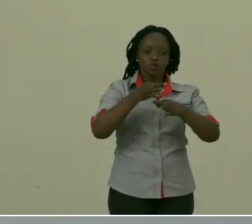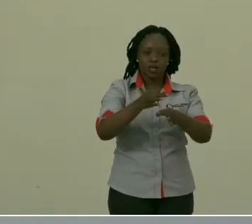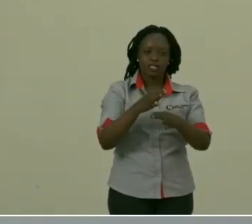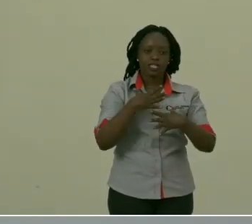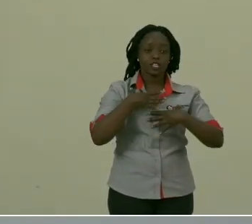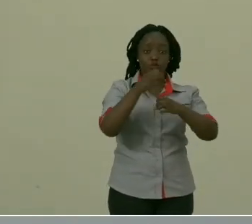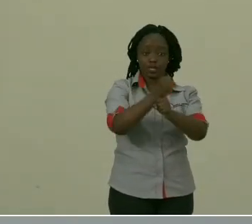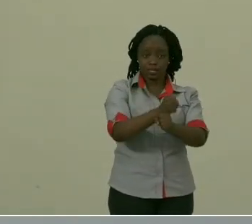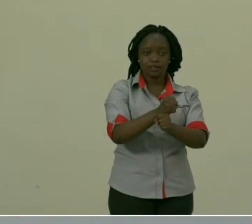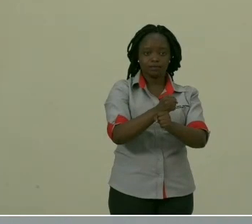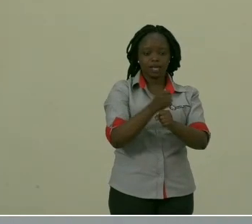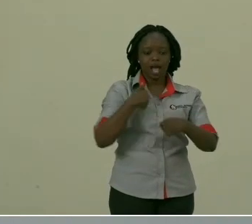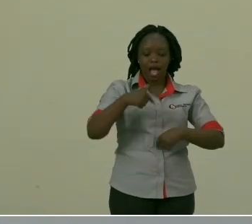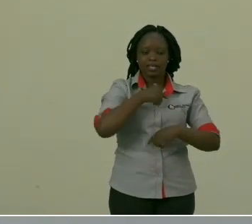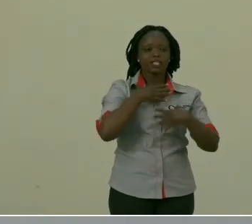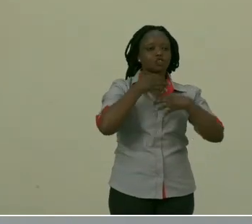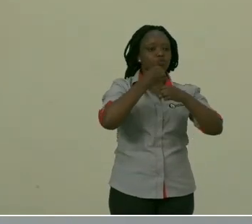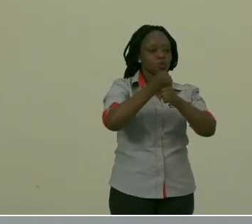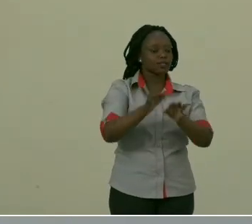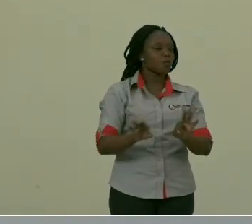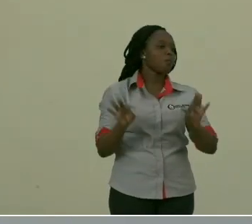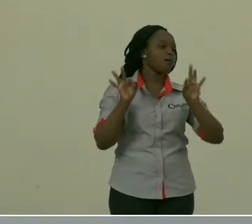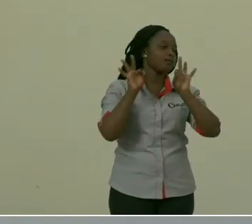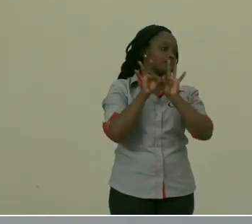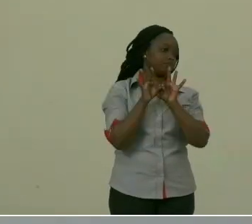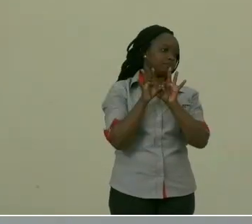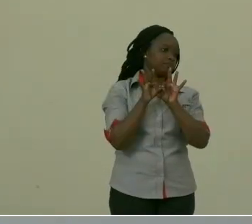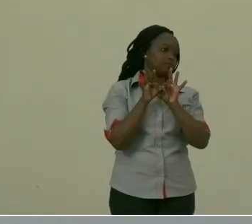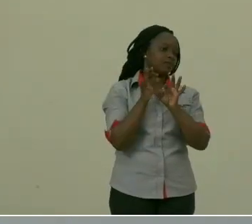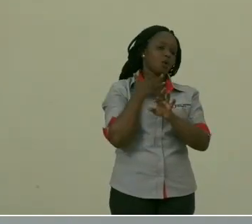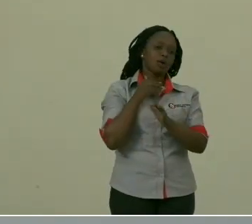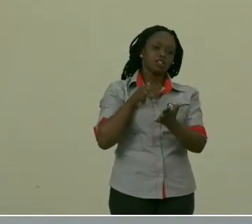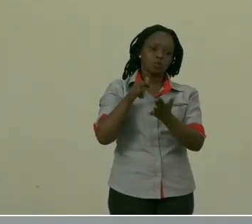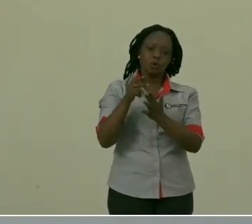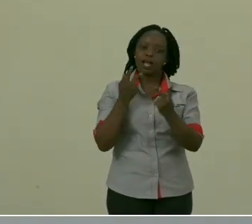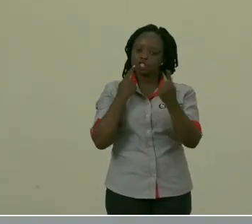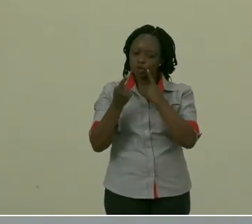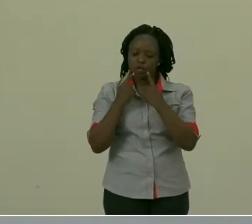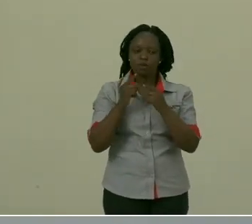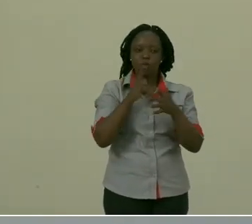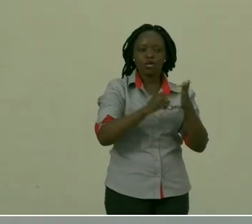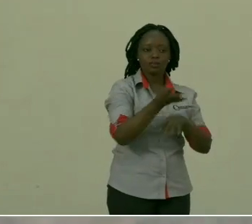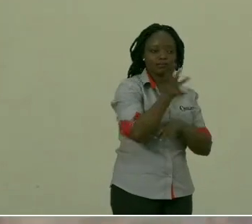And by us being trustworthy, we want to walk our talk.